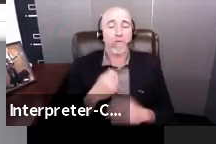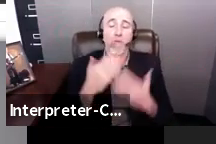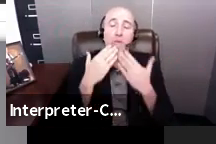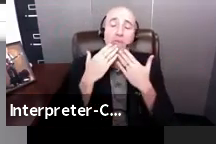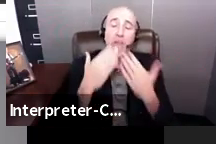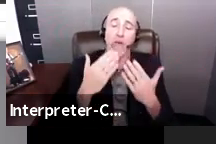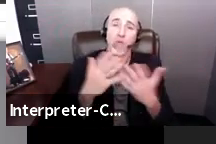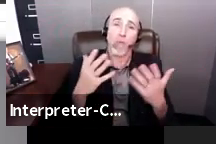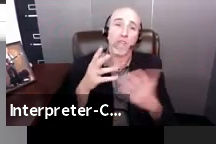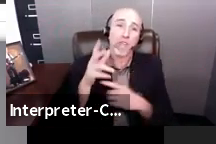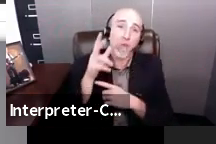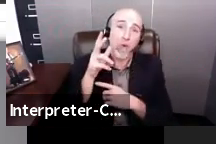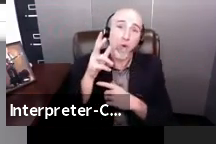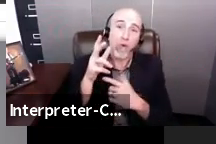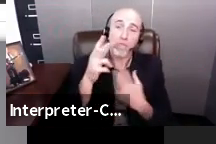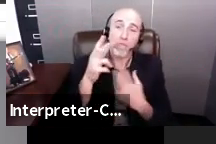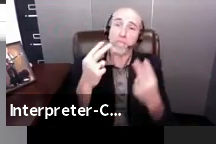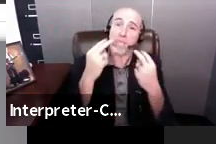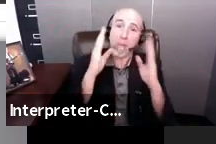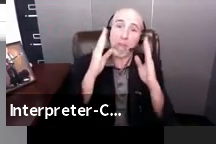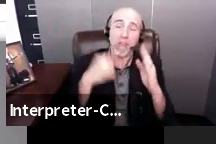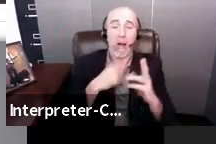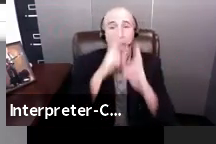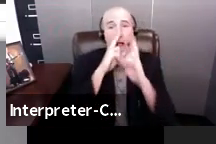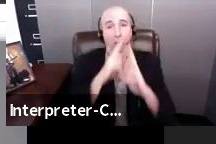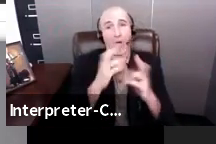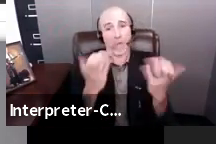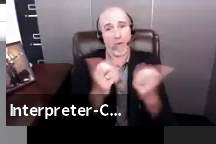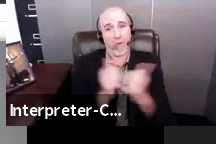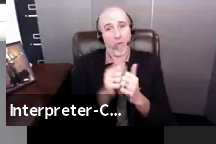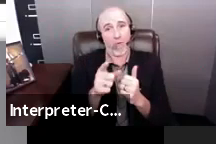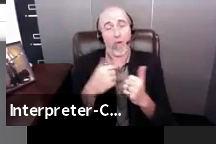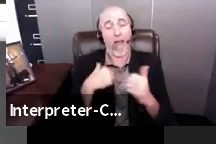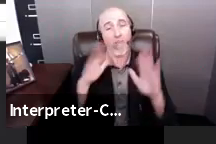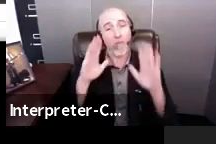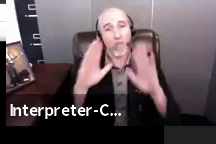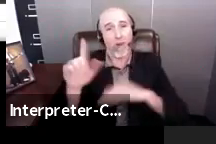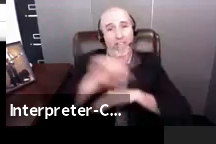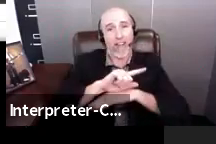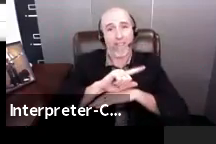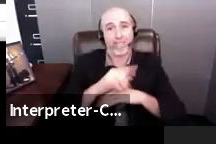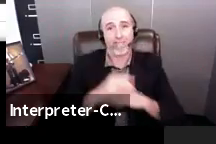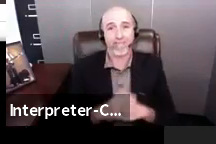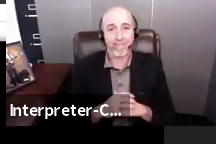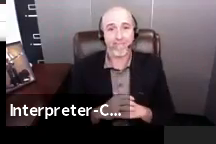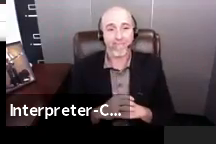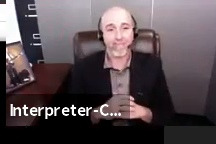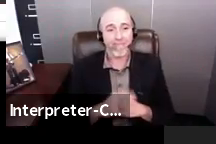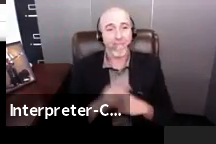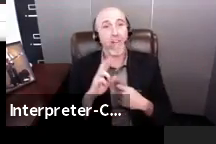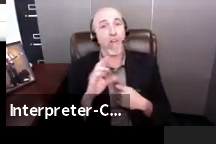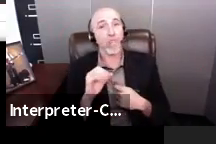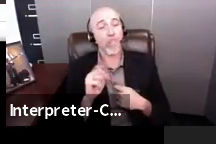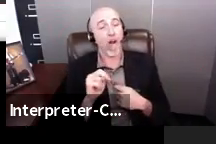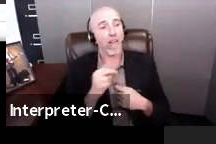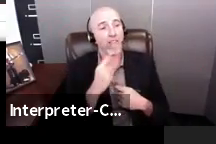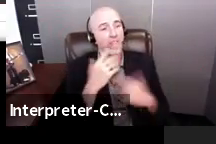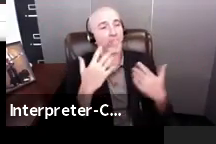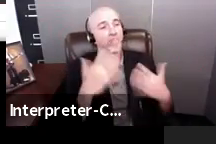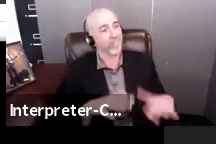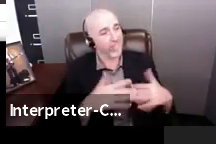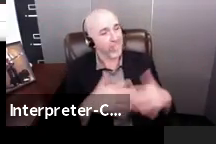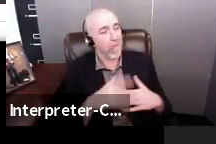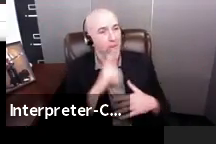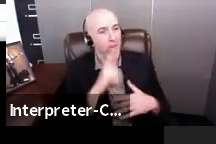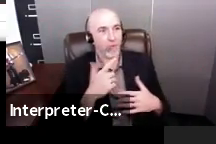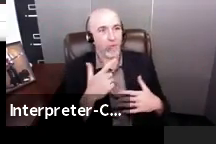and I'm honored to be here with you today. Have a great day. All right. It's a privilege to have